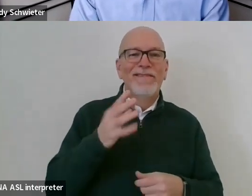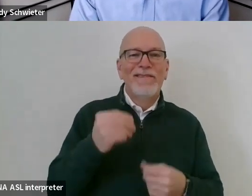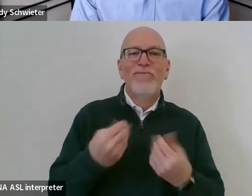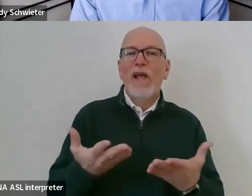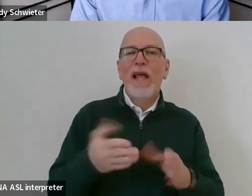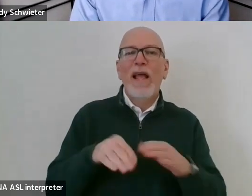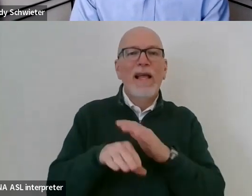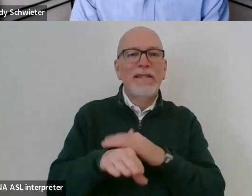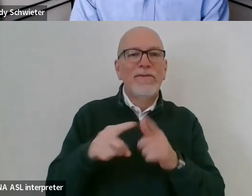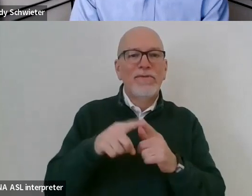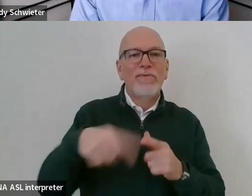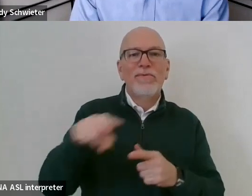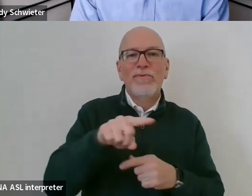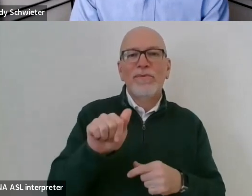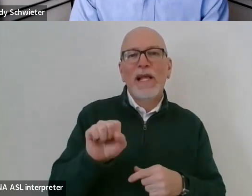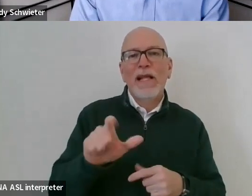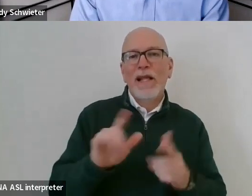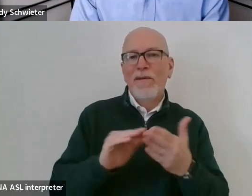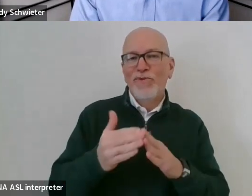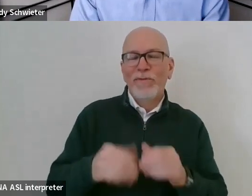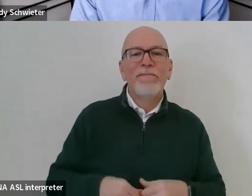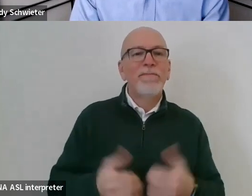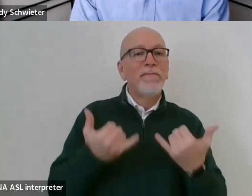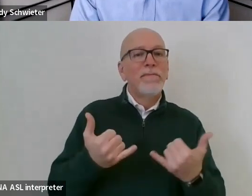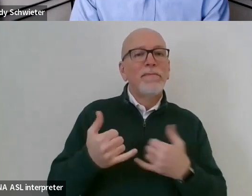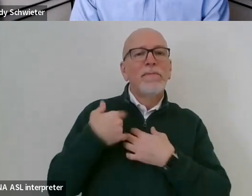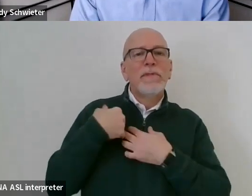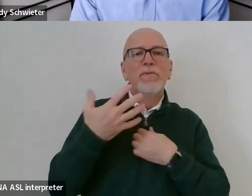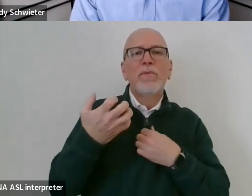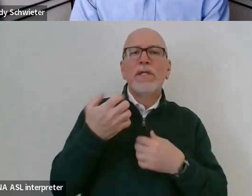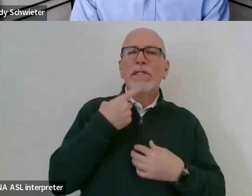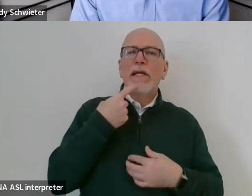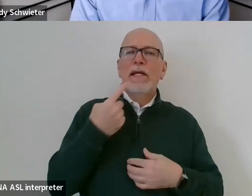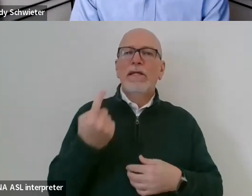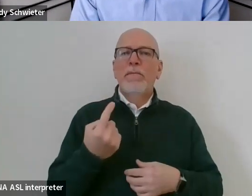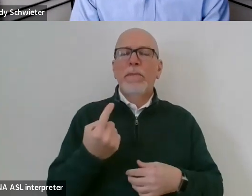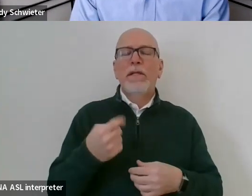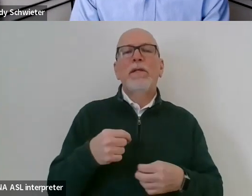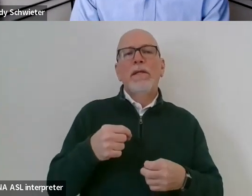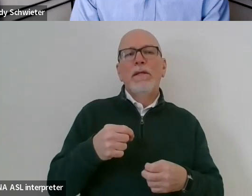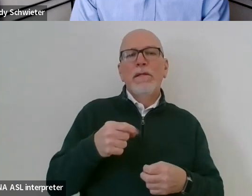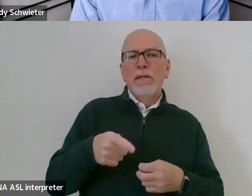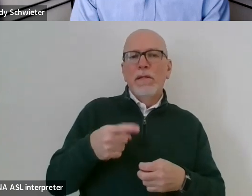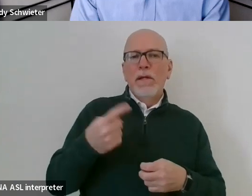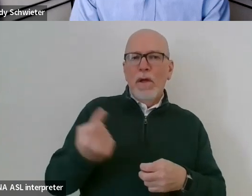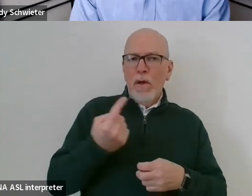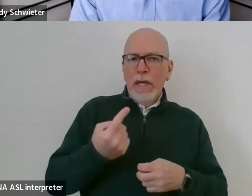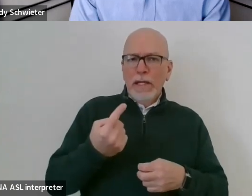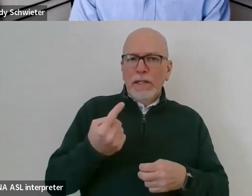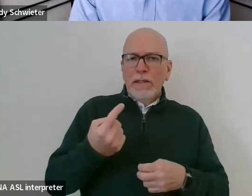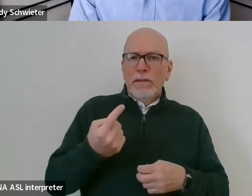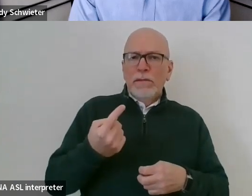to ASL community. Now, I just want to say something that has been always